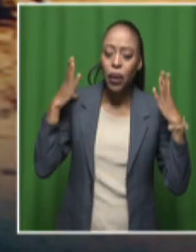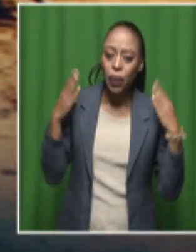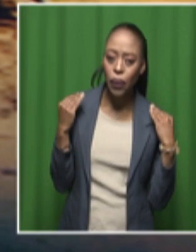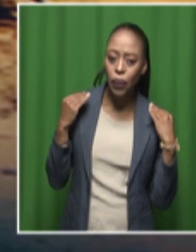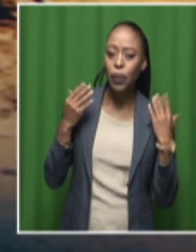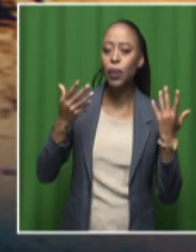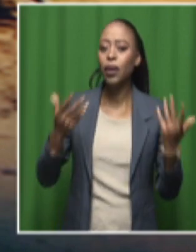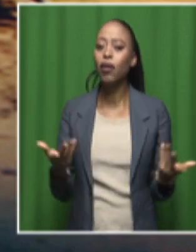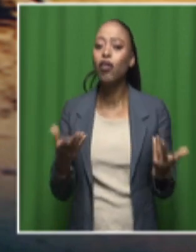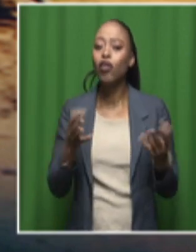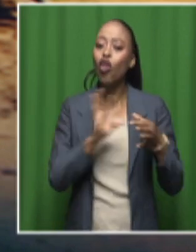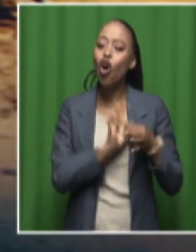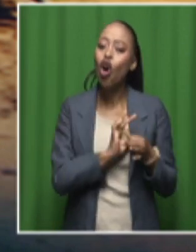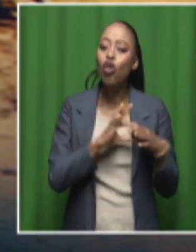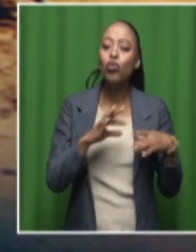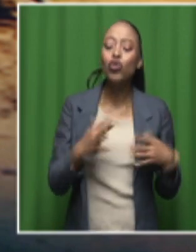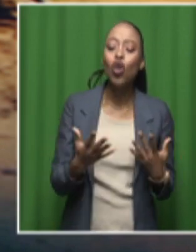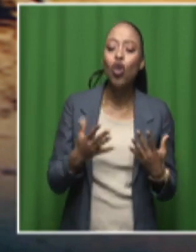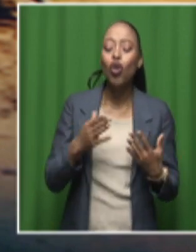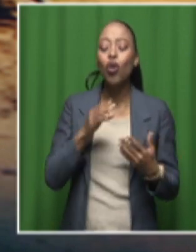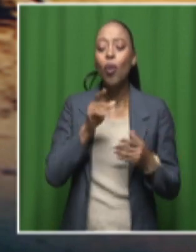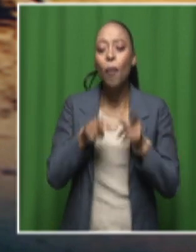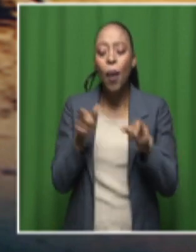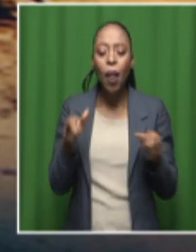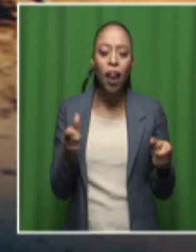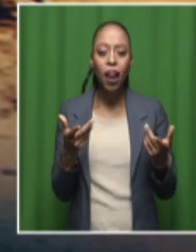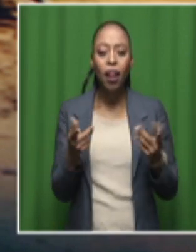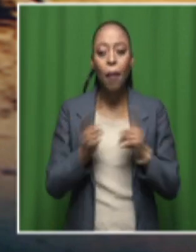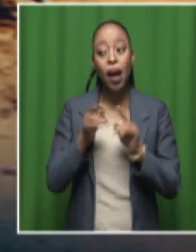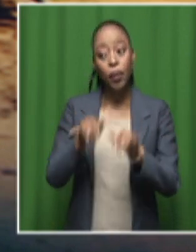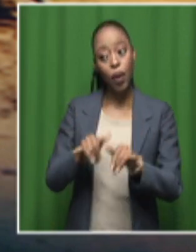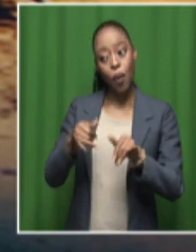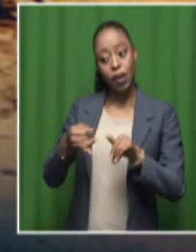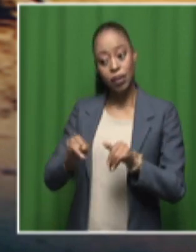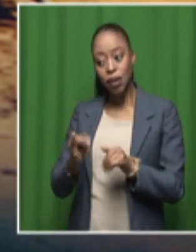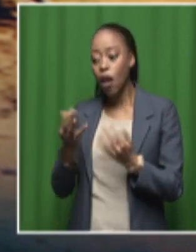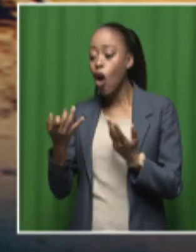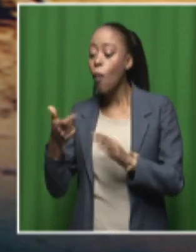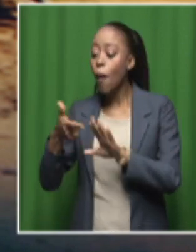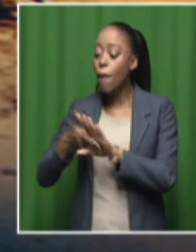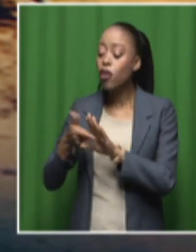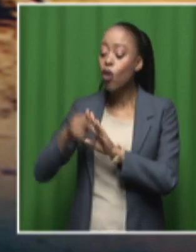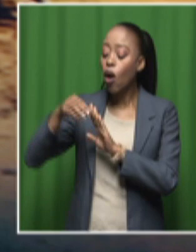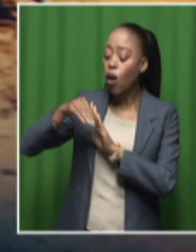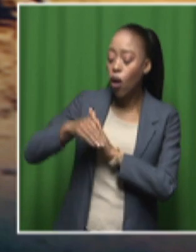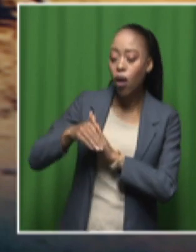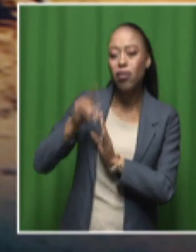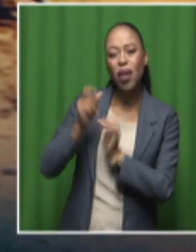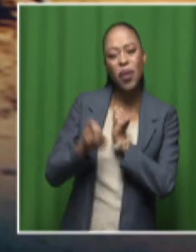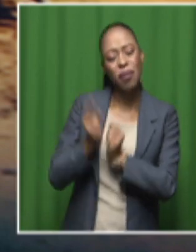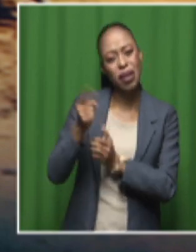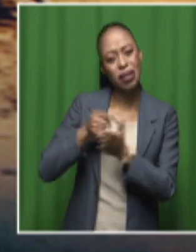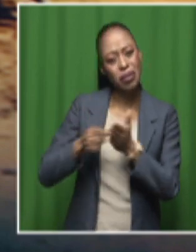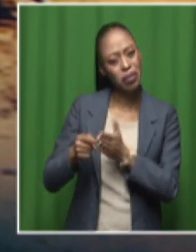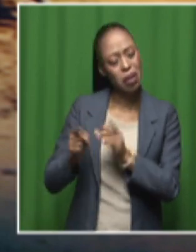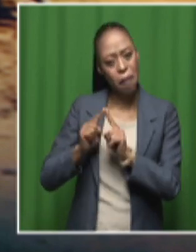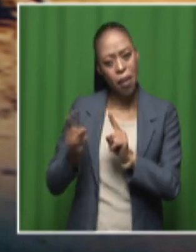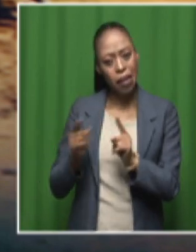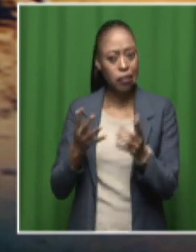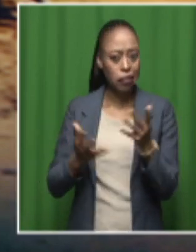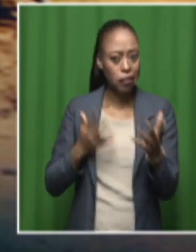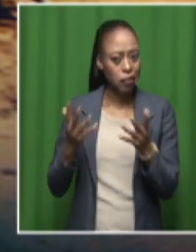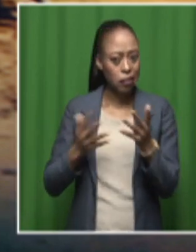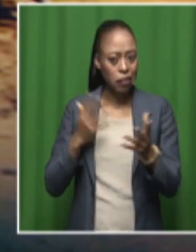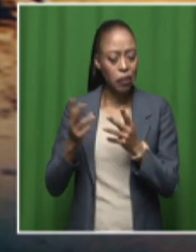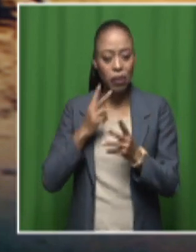in real terms for households. Remember, we're still waiting to hear the decrease in the petrol price that'll happen next week. But of course, that we'll